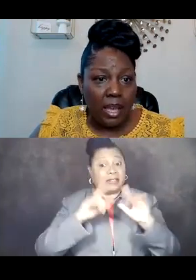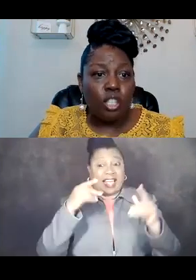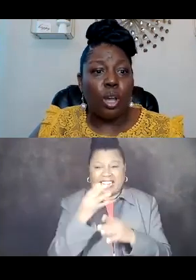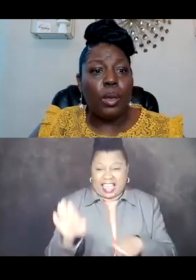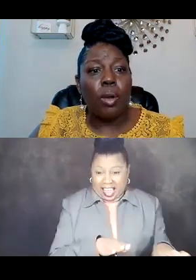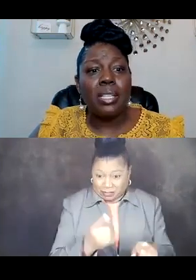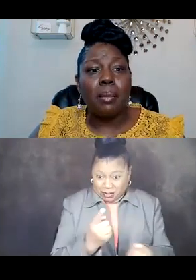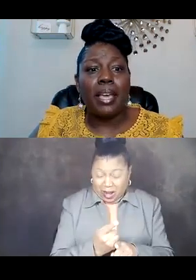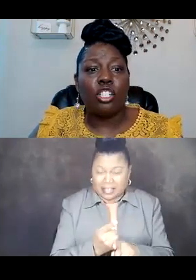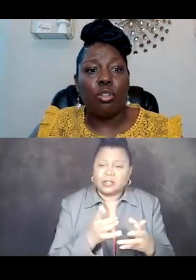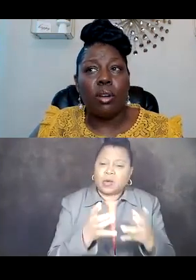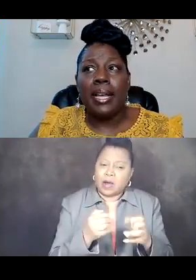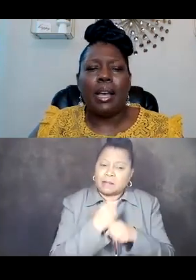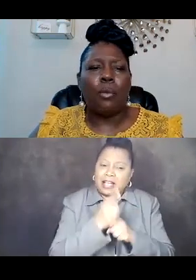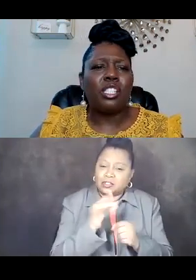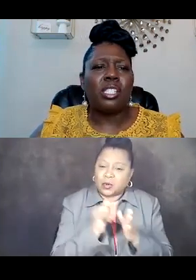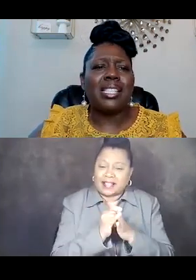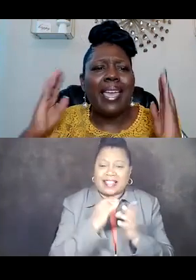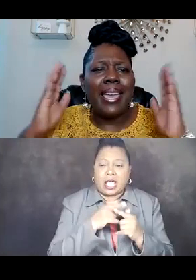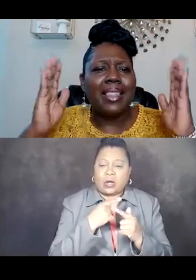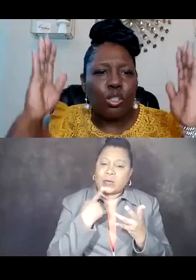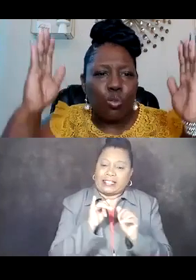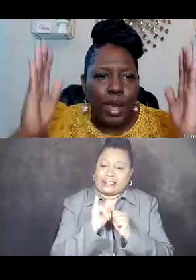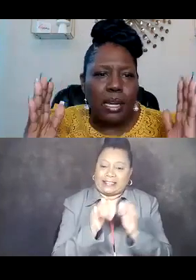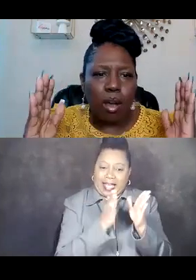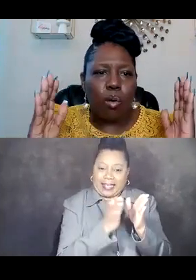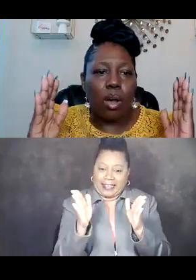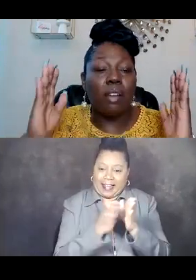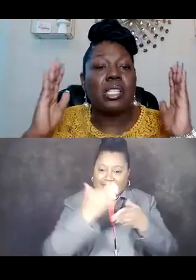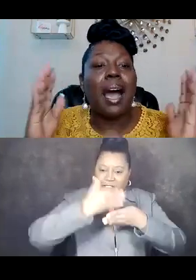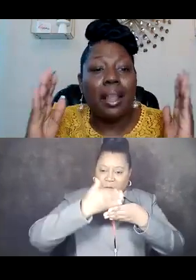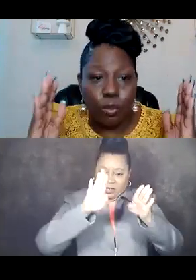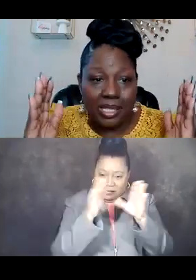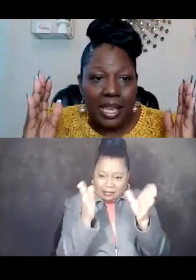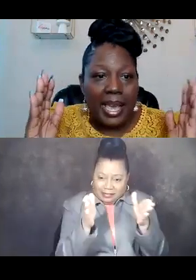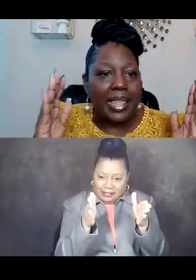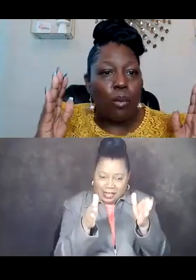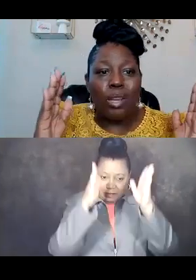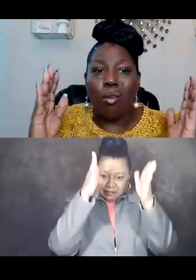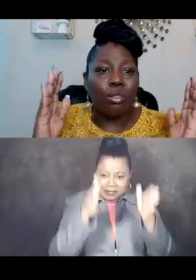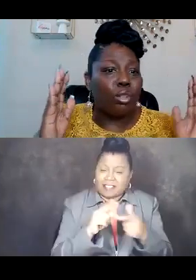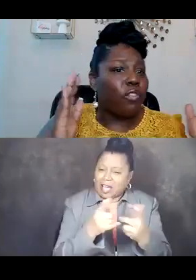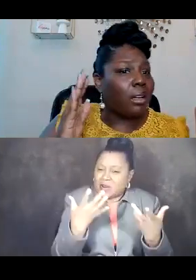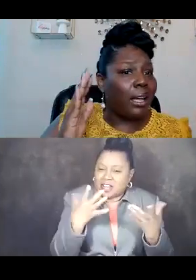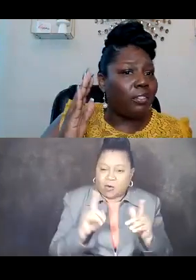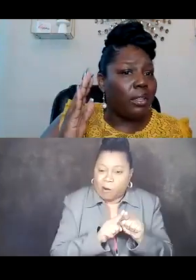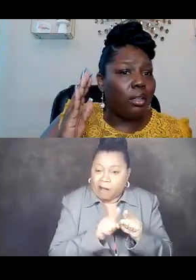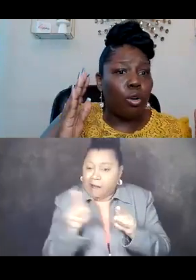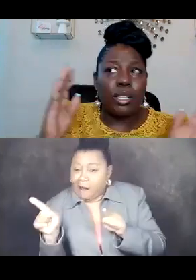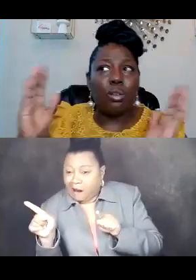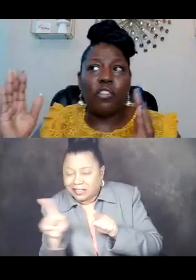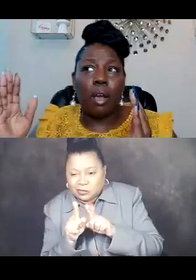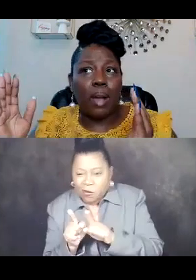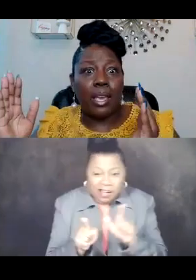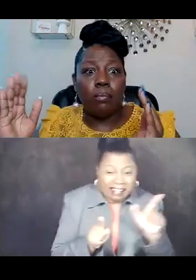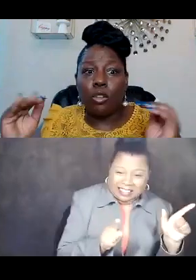right? So we want to make sure that we stay in this window of tolerance and that we don't go too far left or